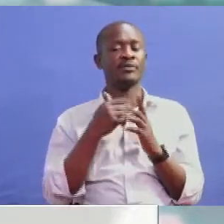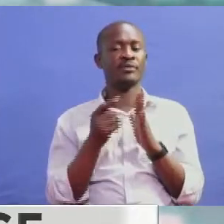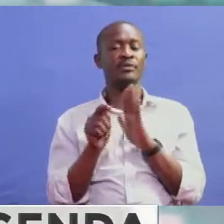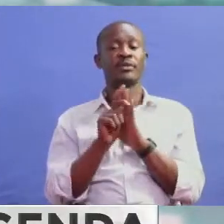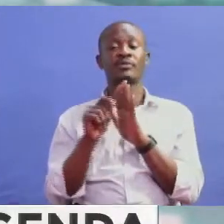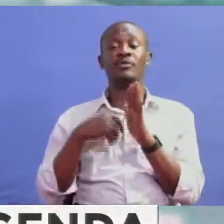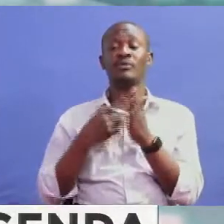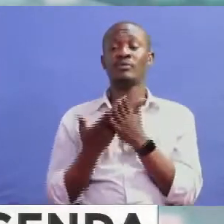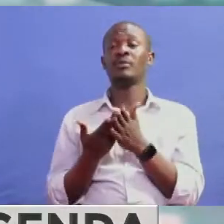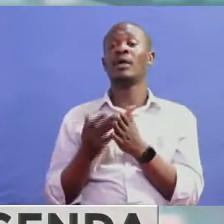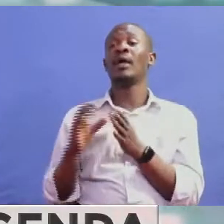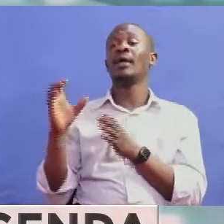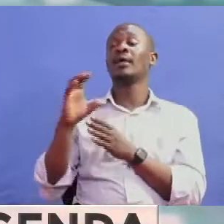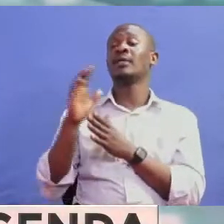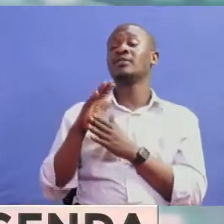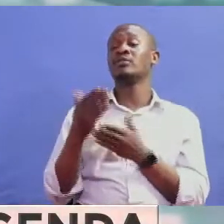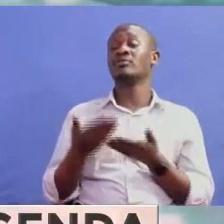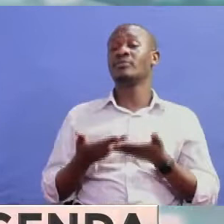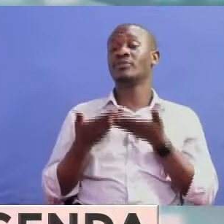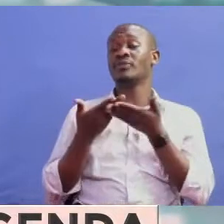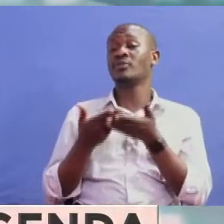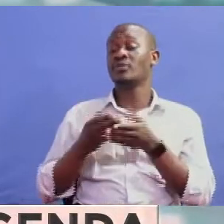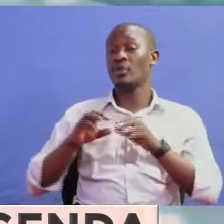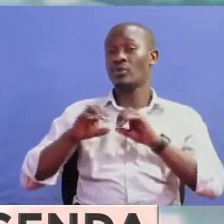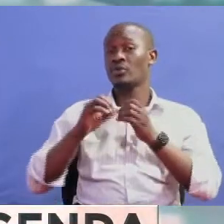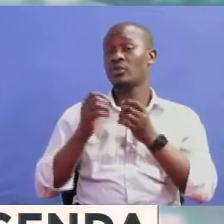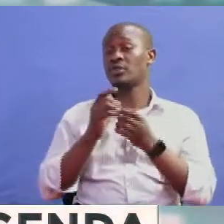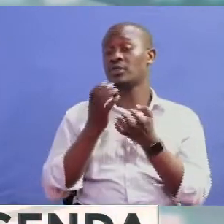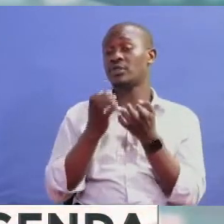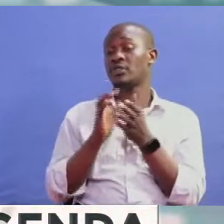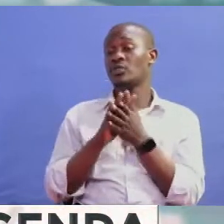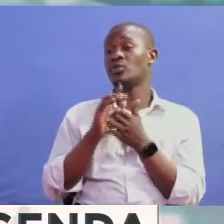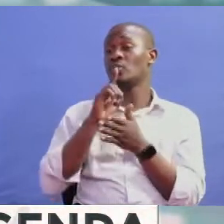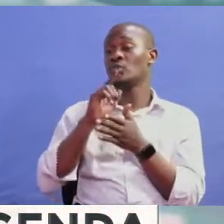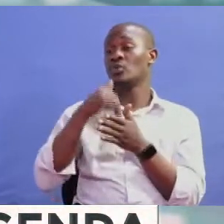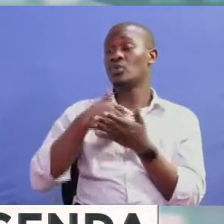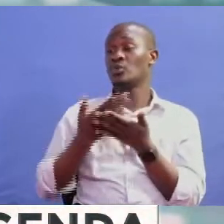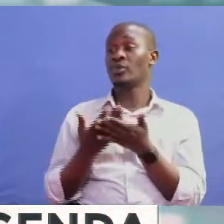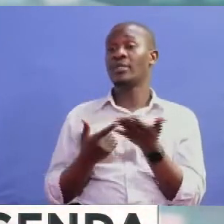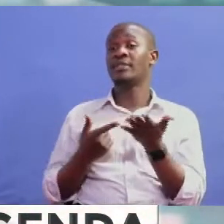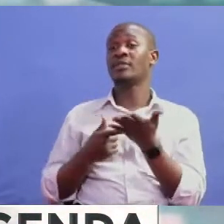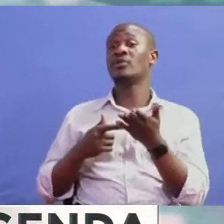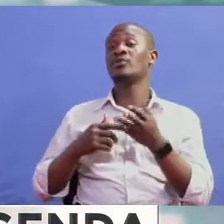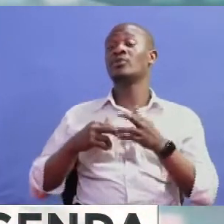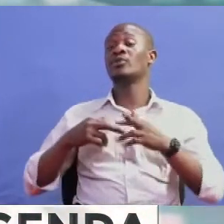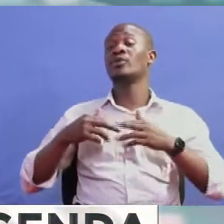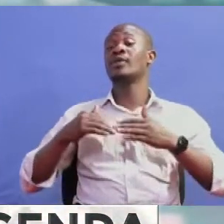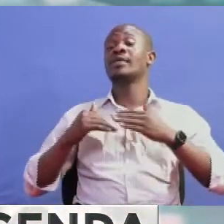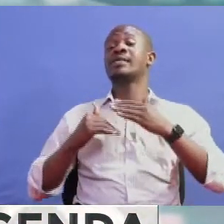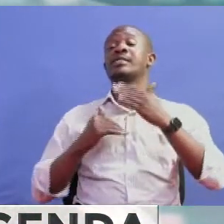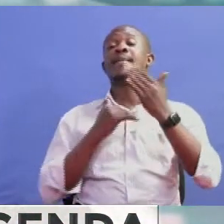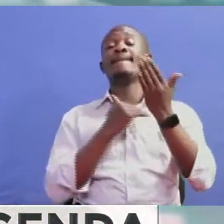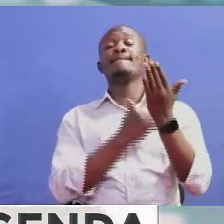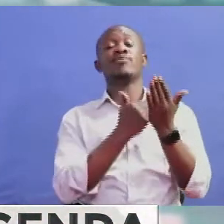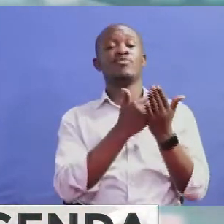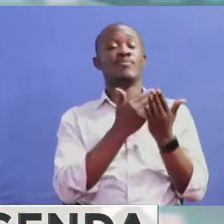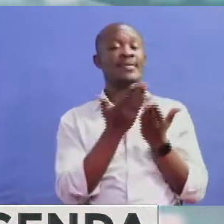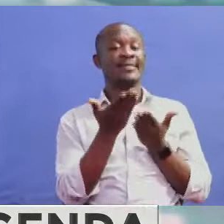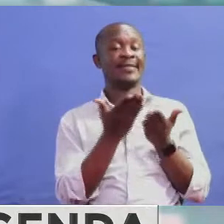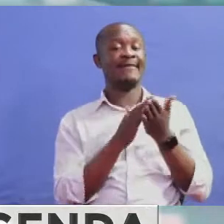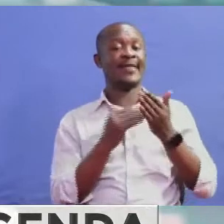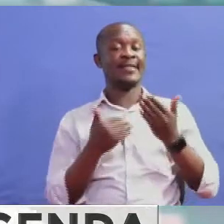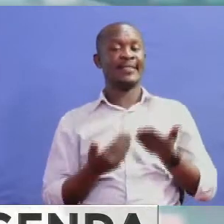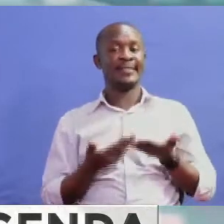And therefore, organizations need to make sure that as technology is evolving, our service delivery, as we migrate